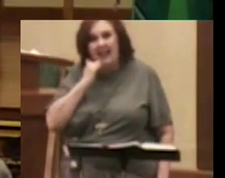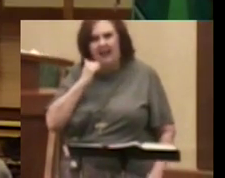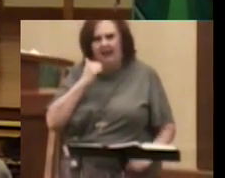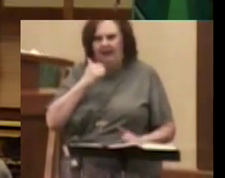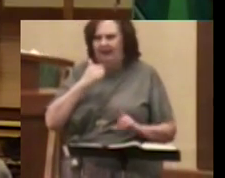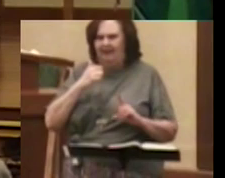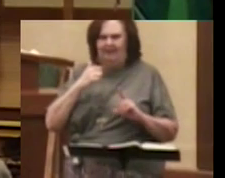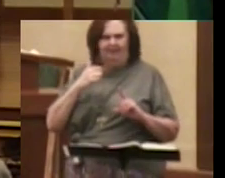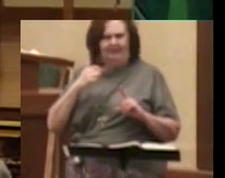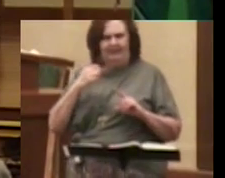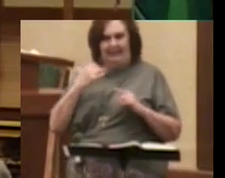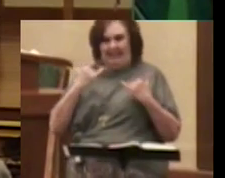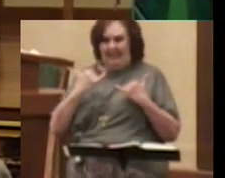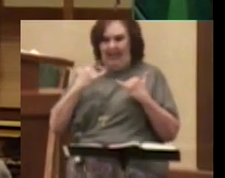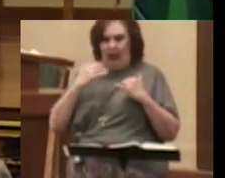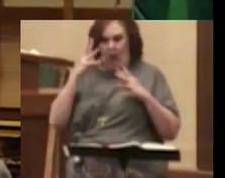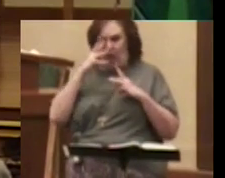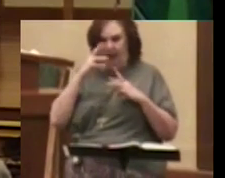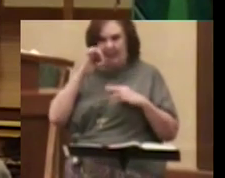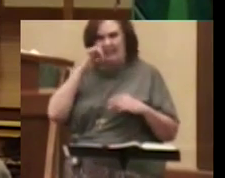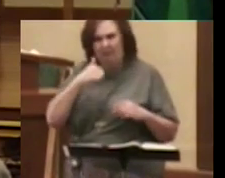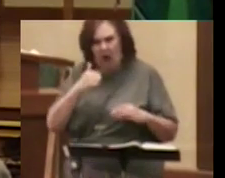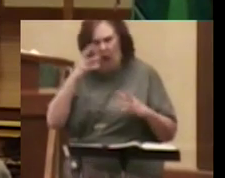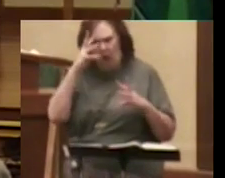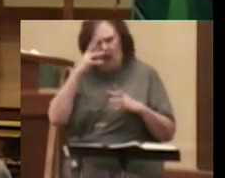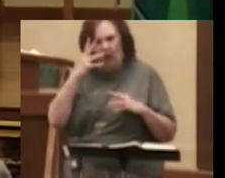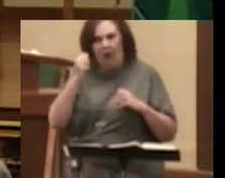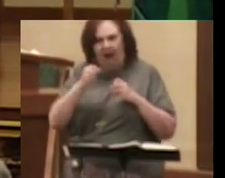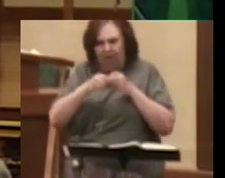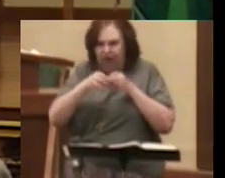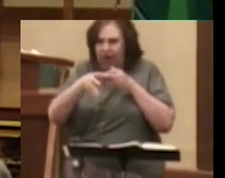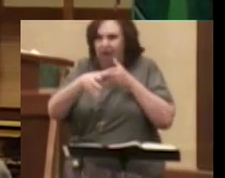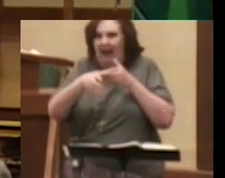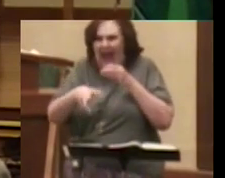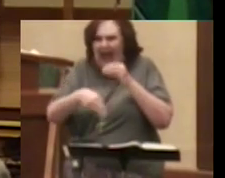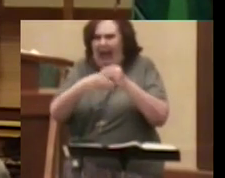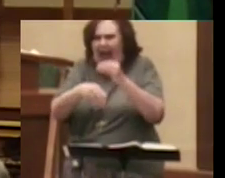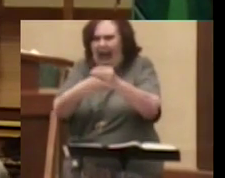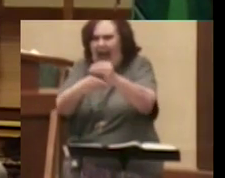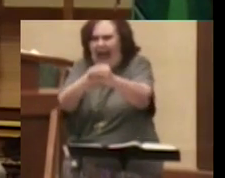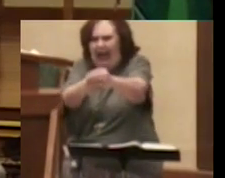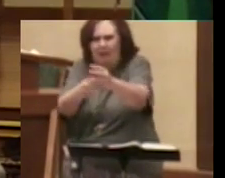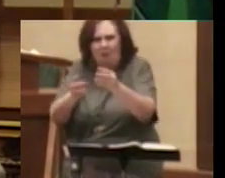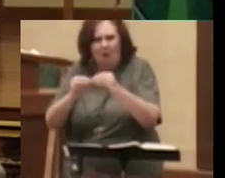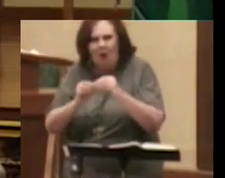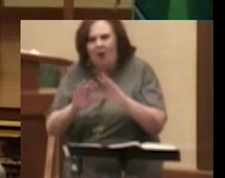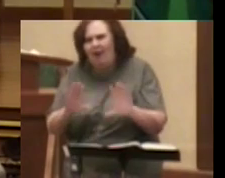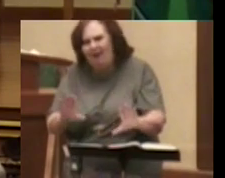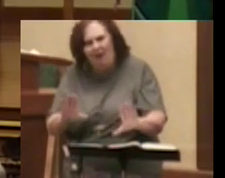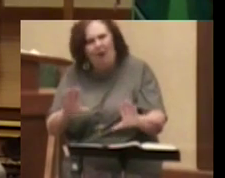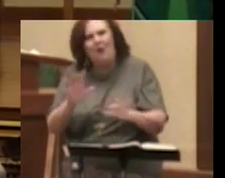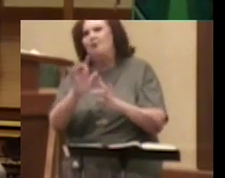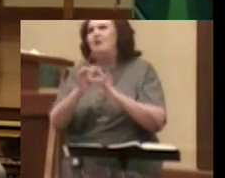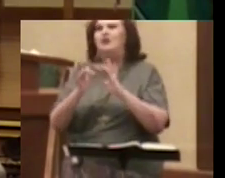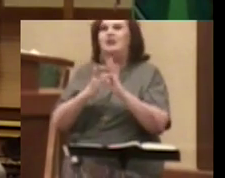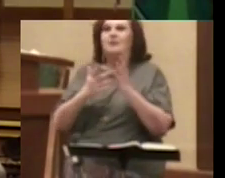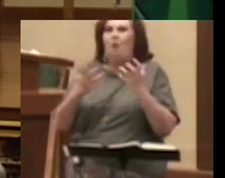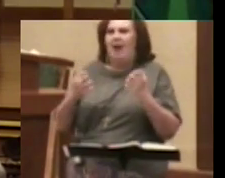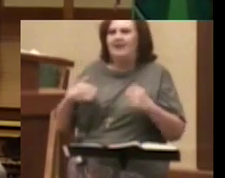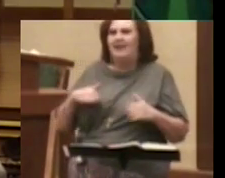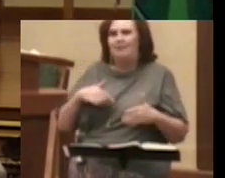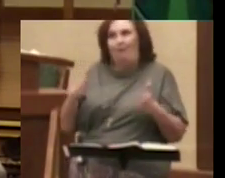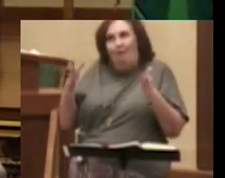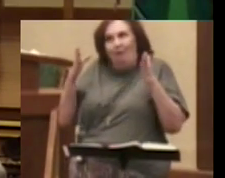its own. Why add to them? Instead, Jesus asks us to focus on the kingdom,